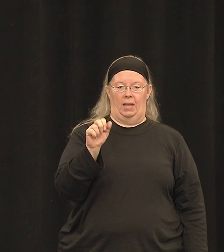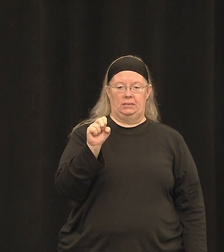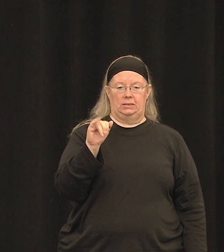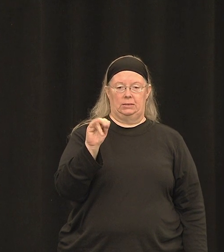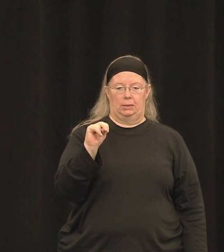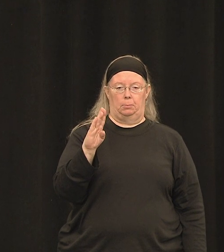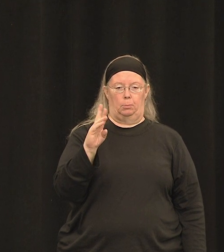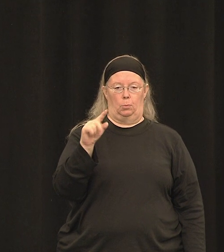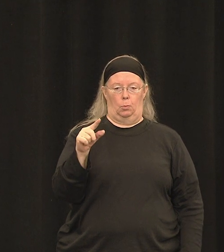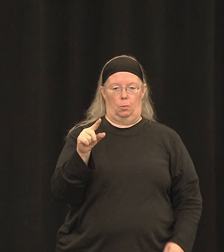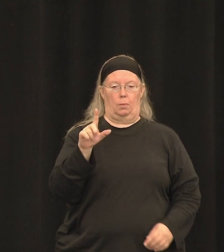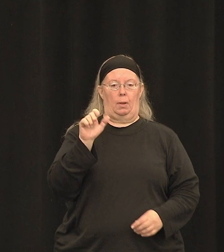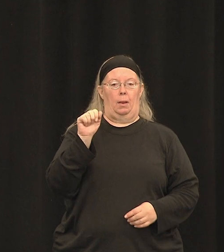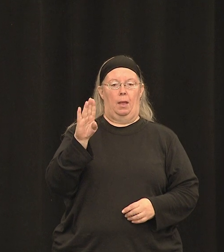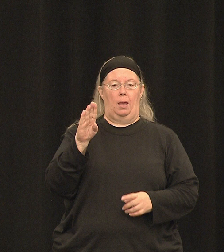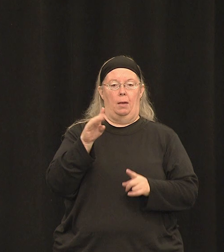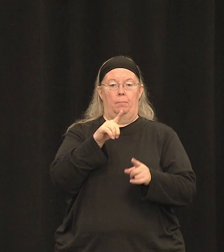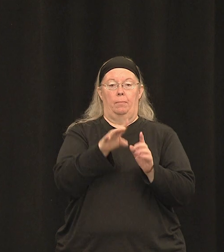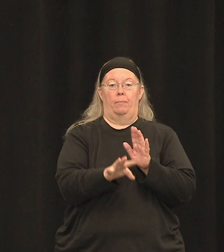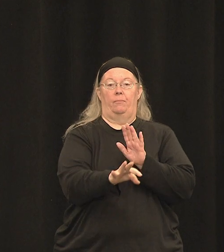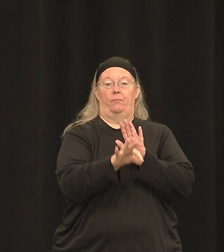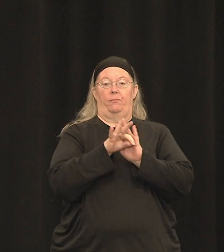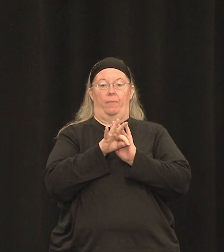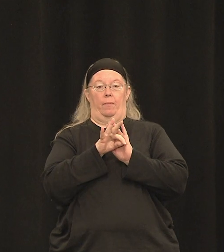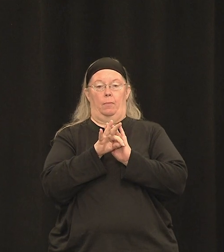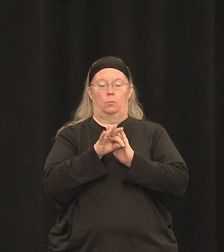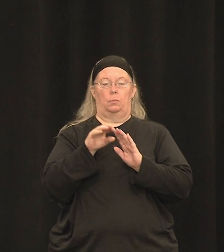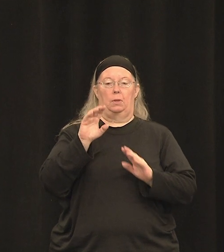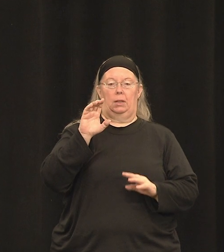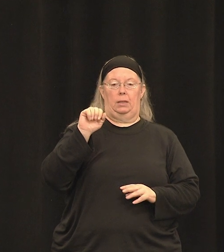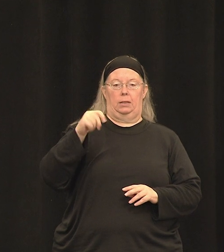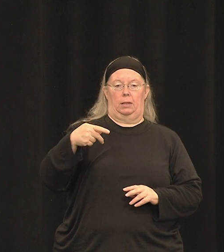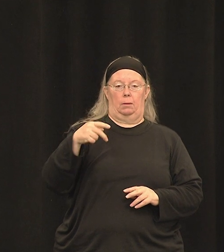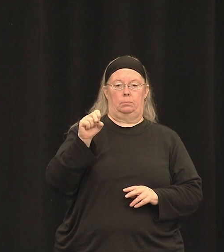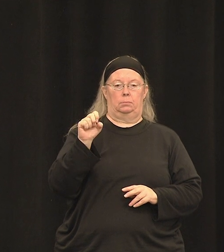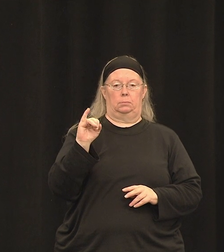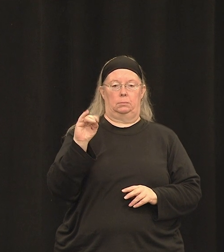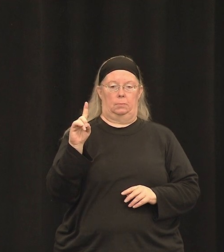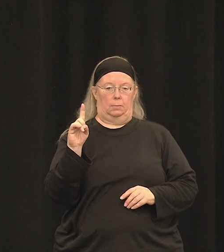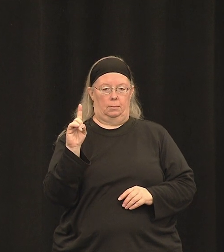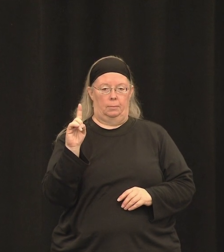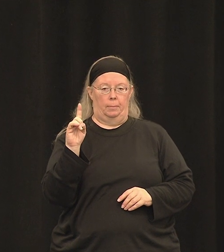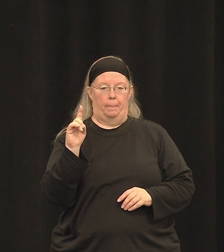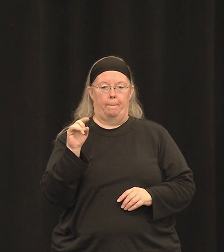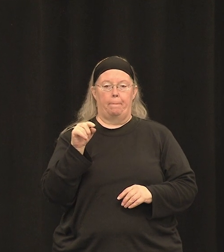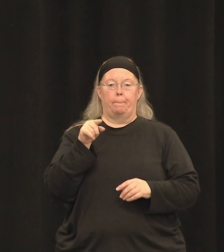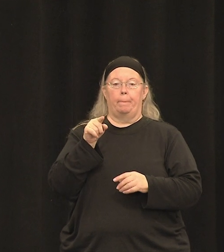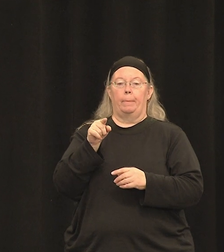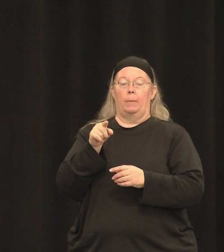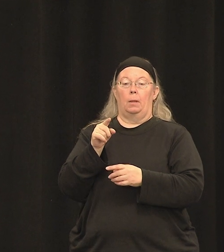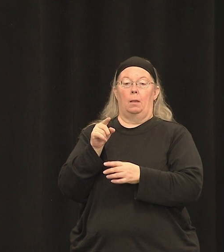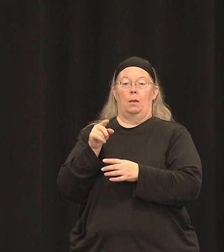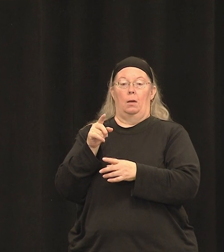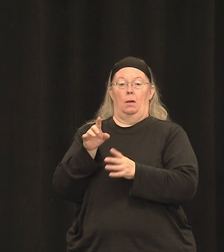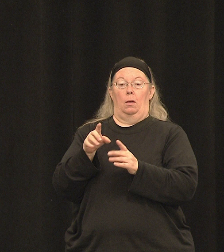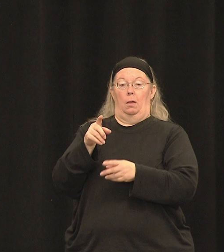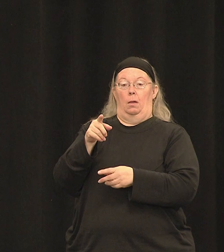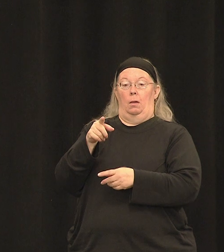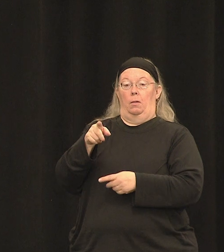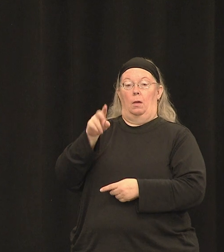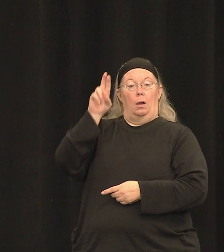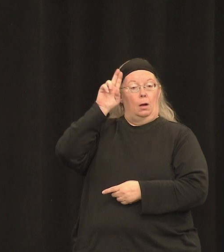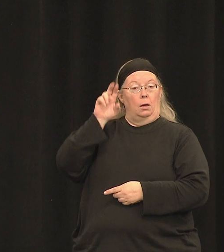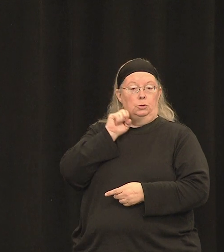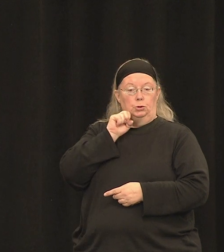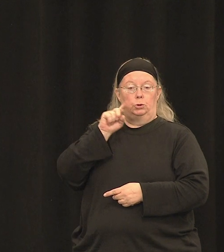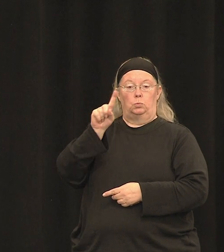AAV9. The payload includes the corrected USH1C DNA with what our scientists have concluded is